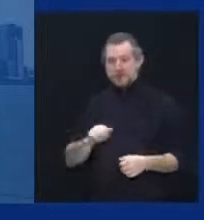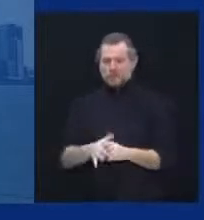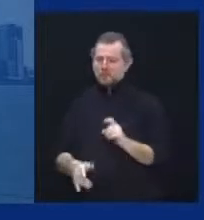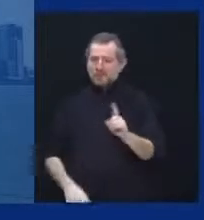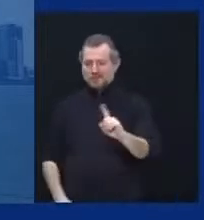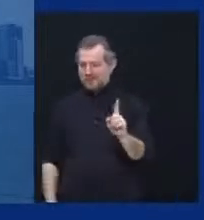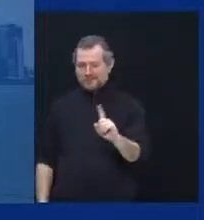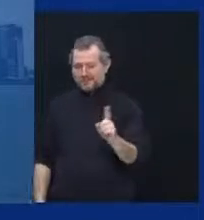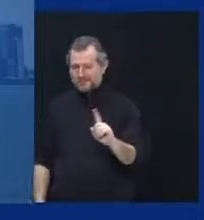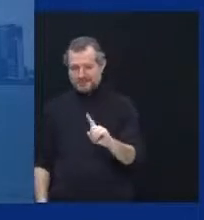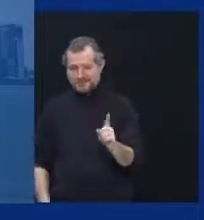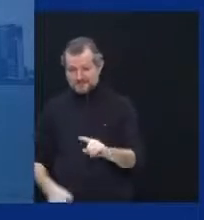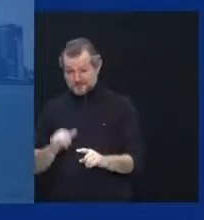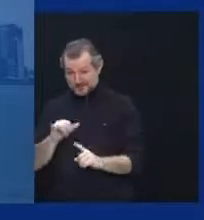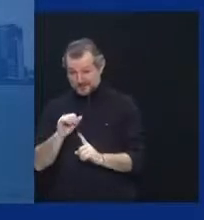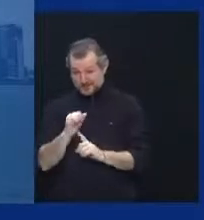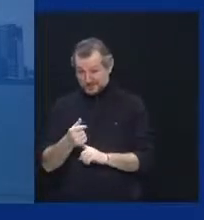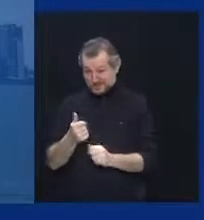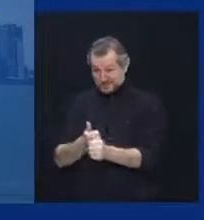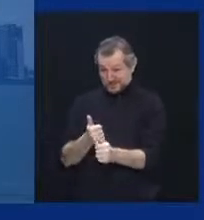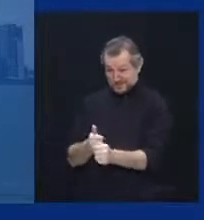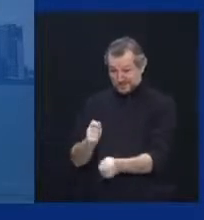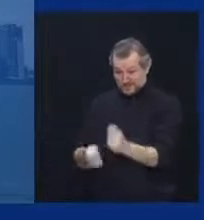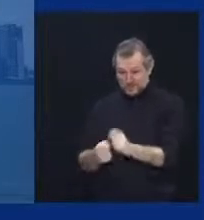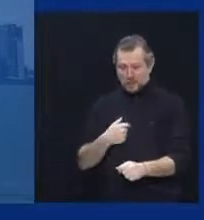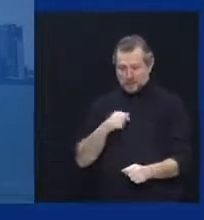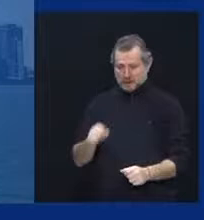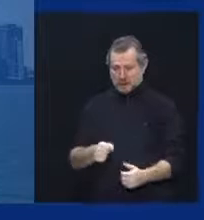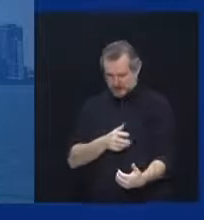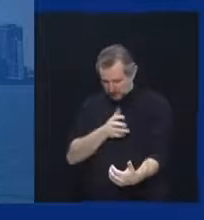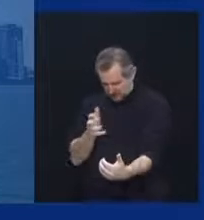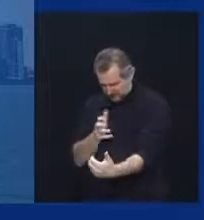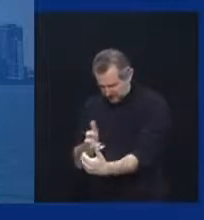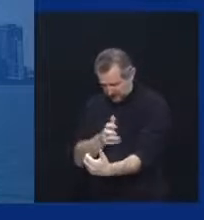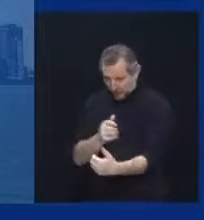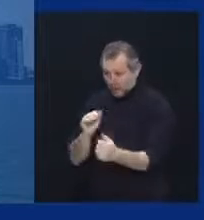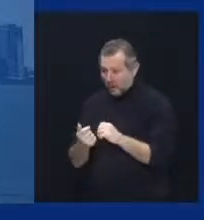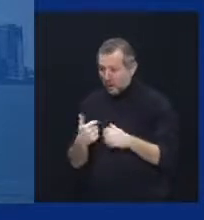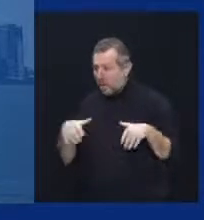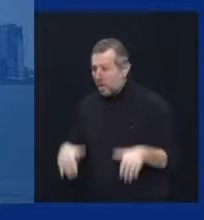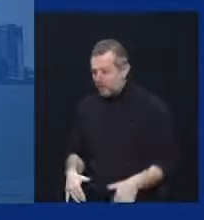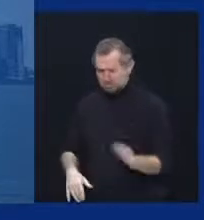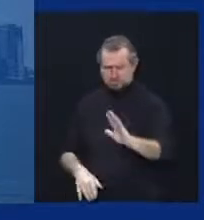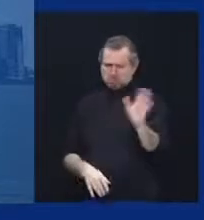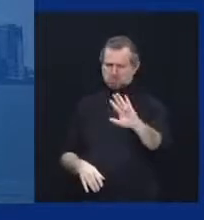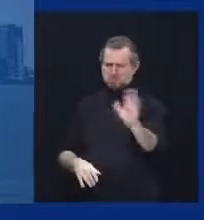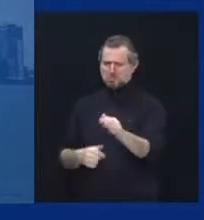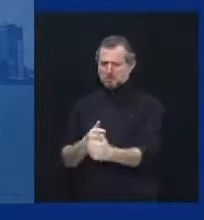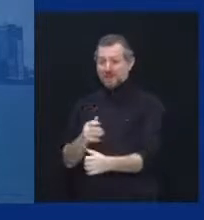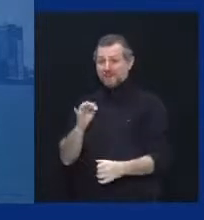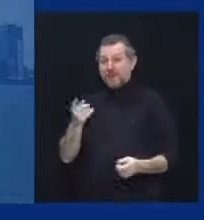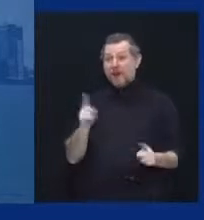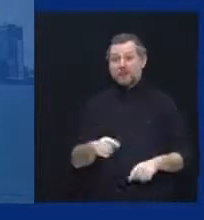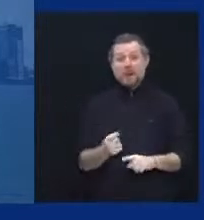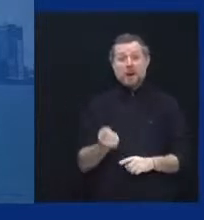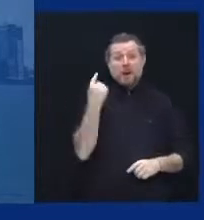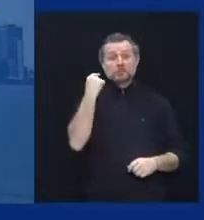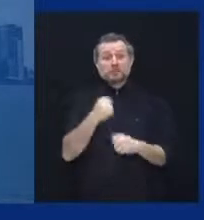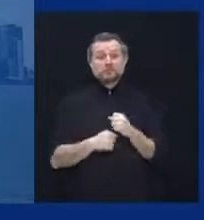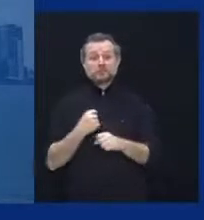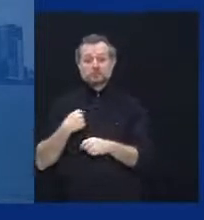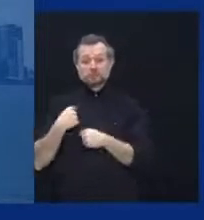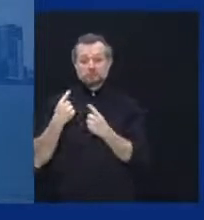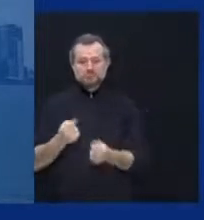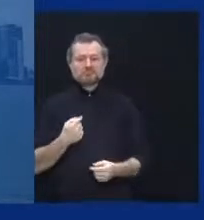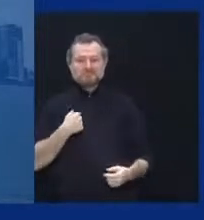we can manage it because we have already managed the worst that has happened in this